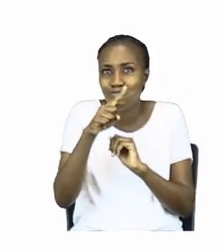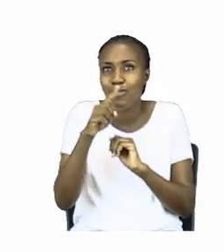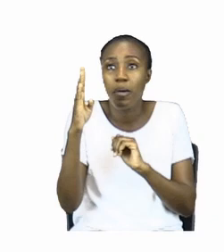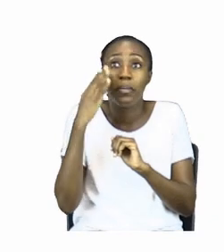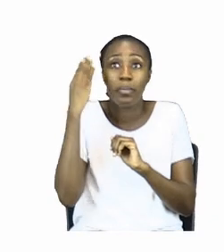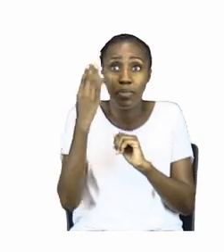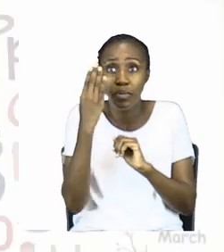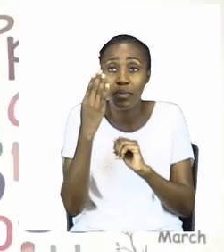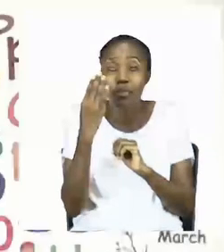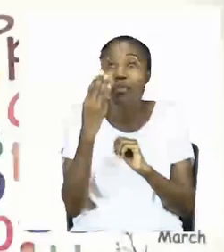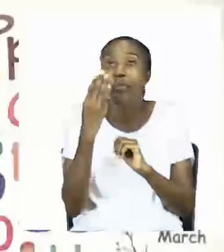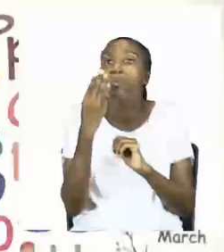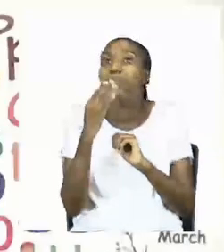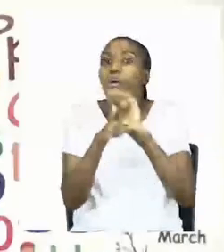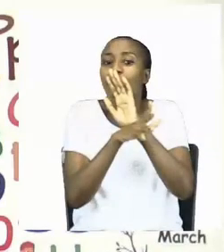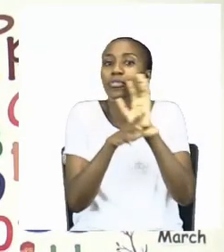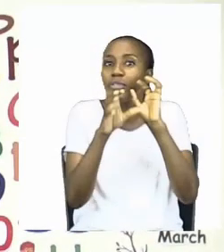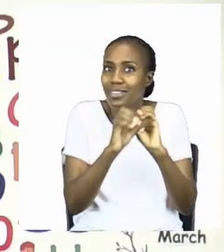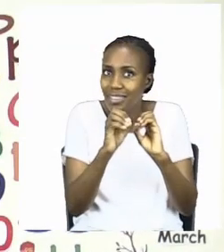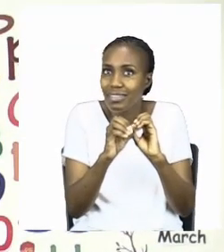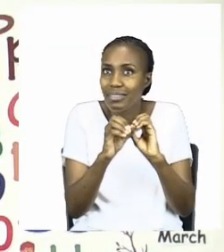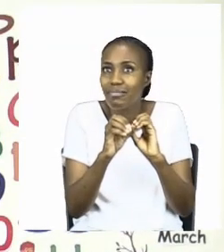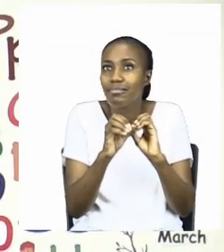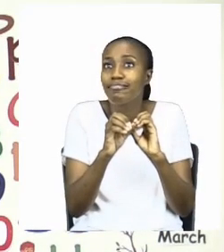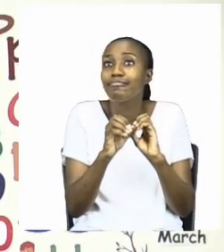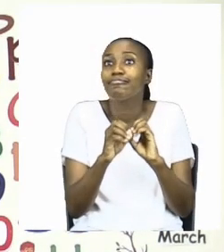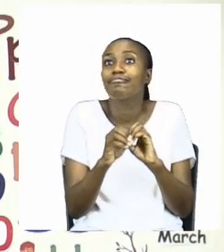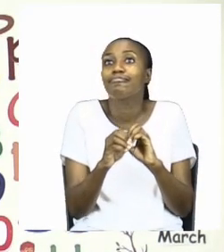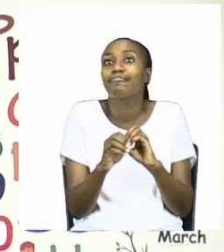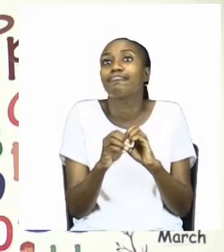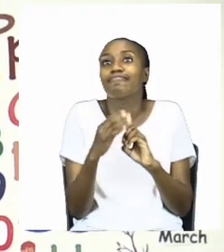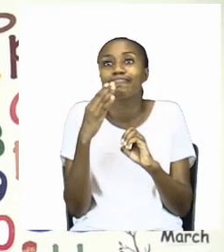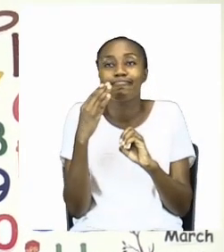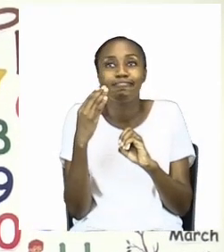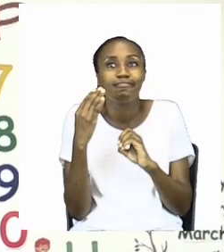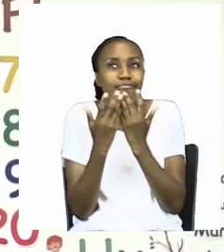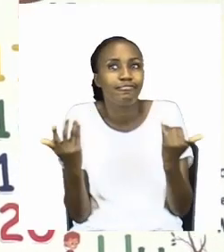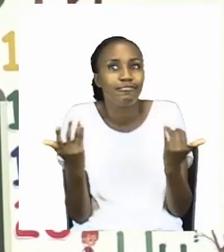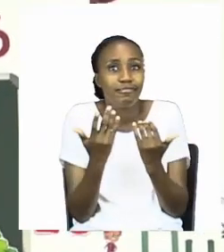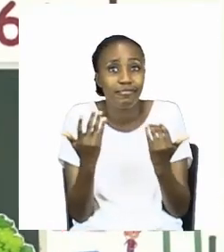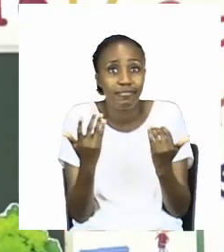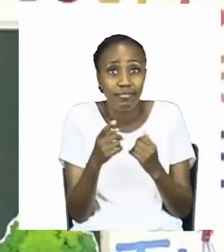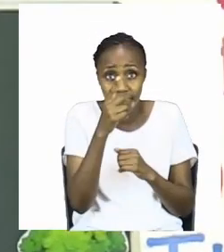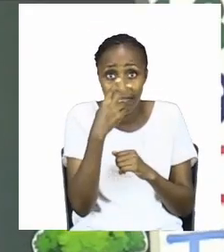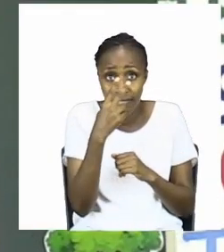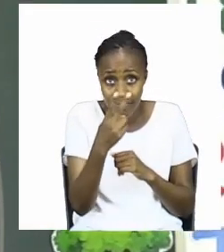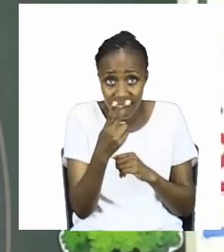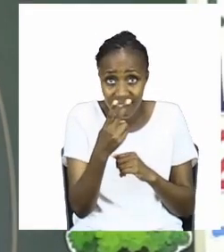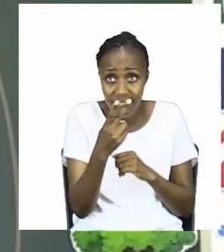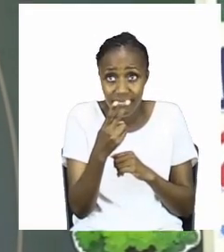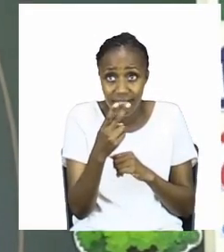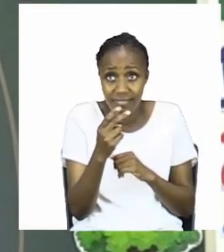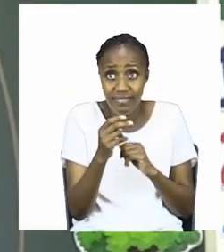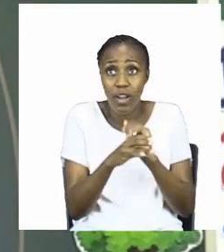an example. Now remember, it says, if you find a tree that bears fruit, can